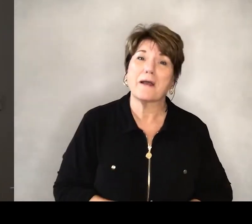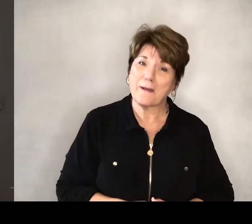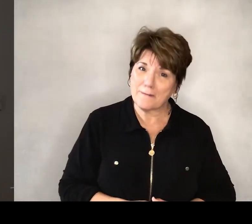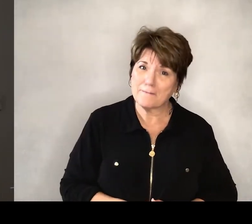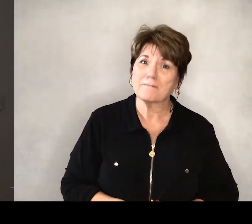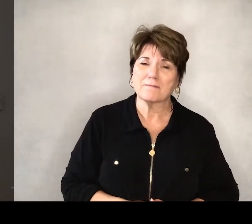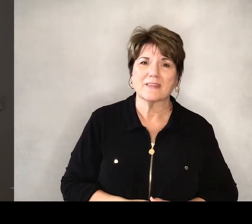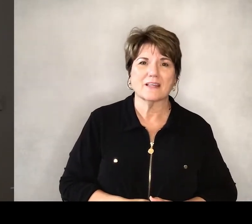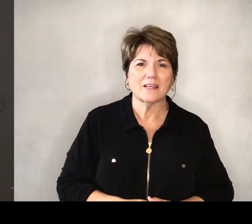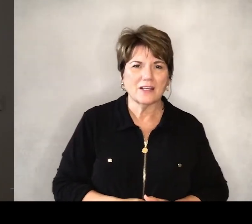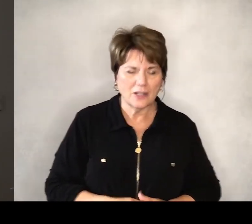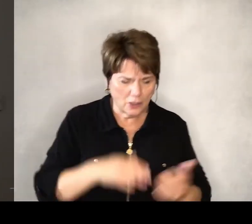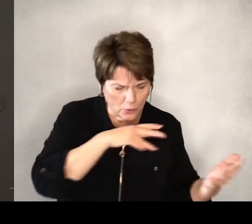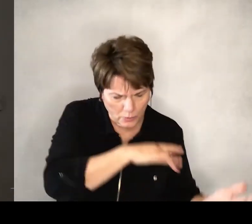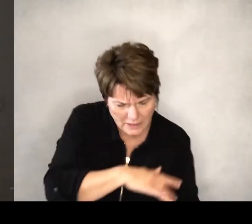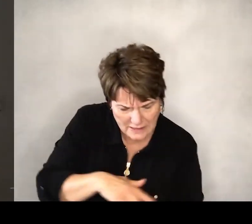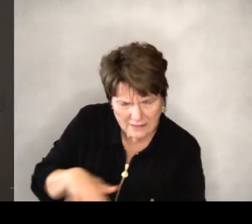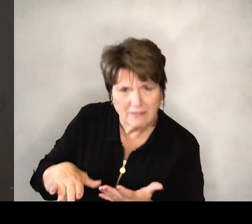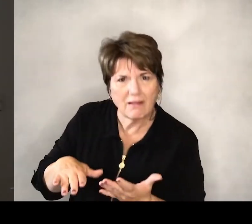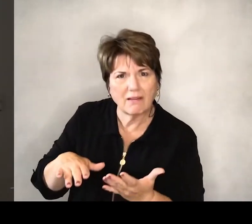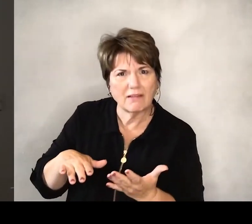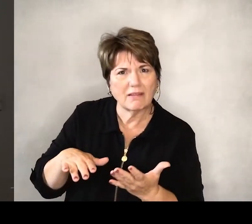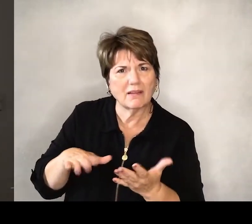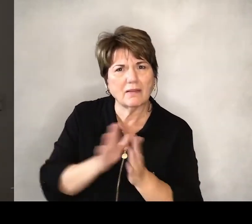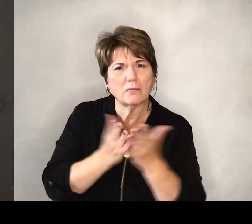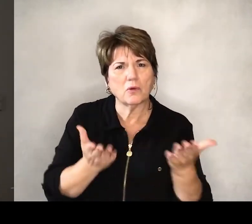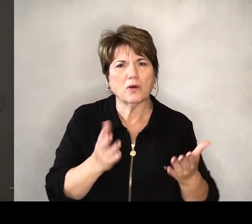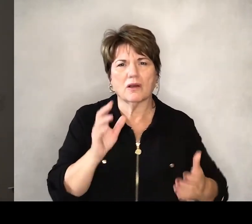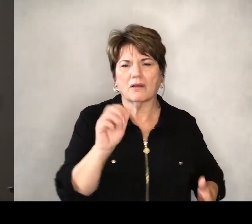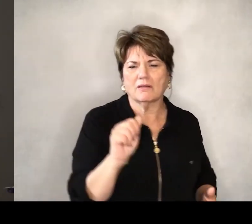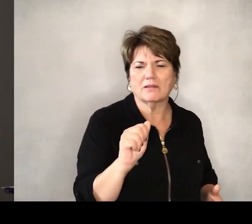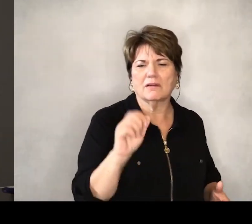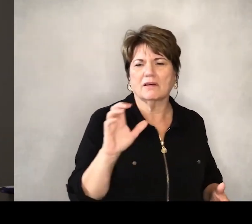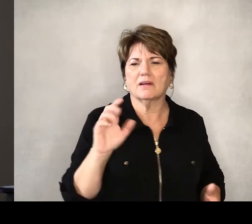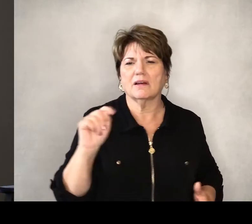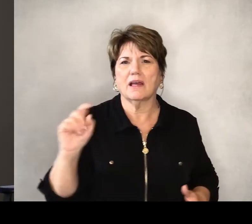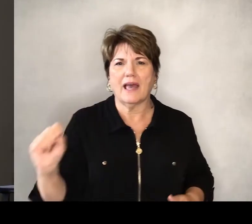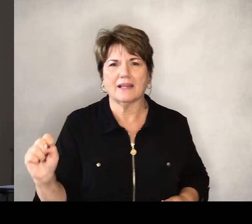And so we dig into this great book of Acts.